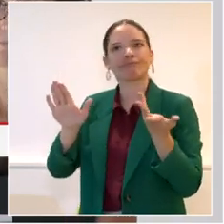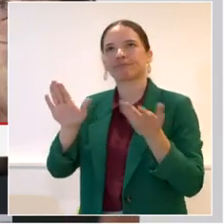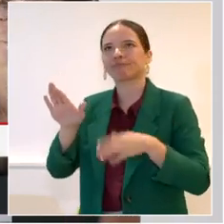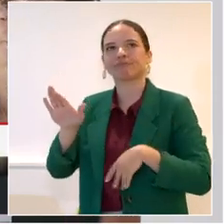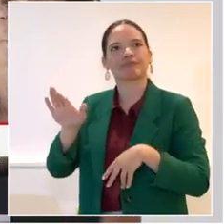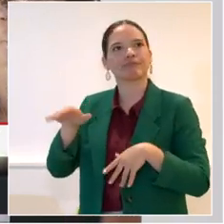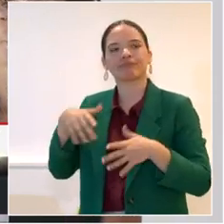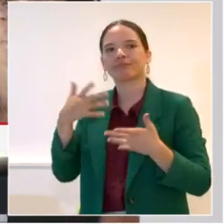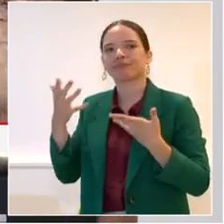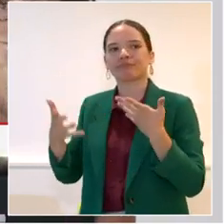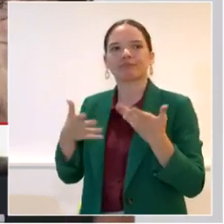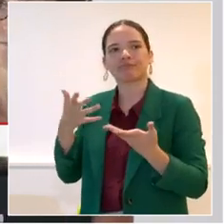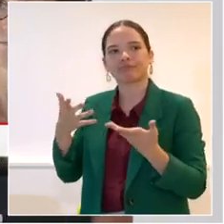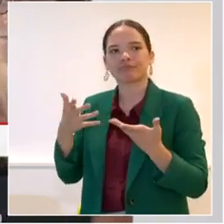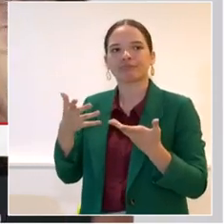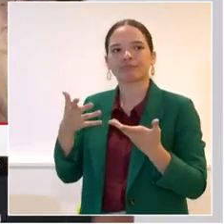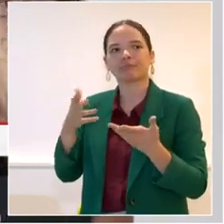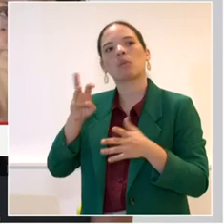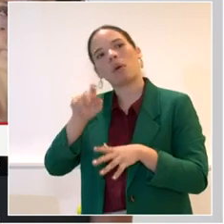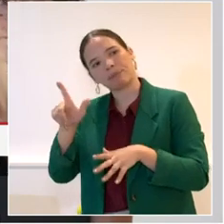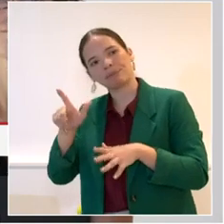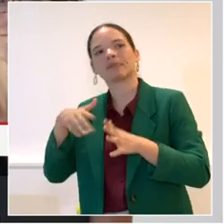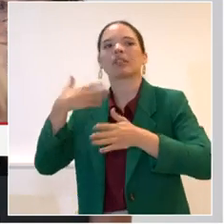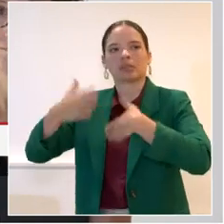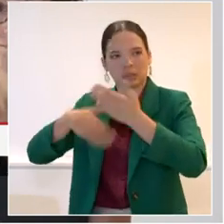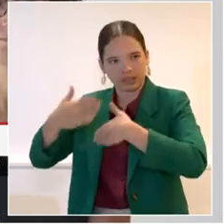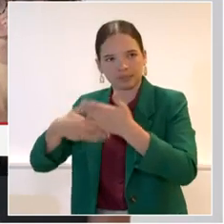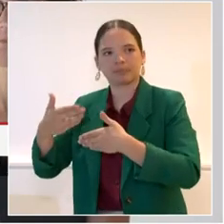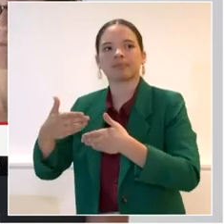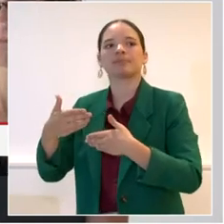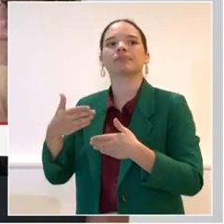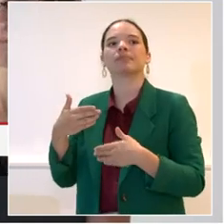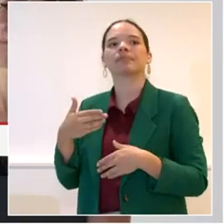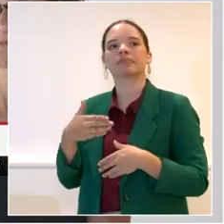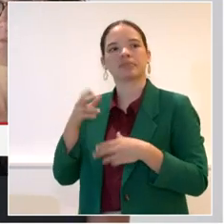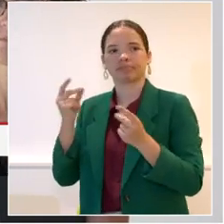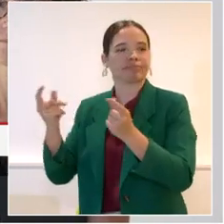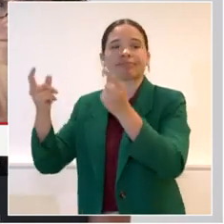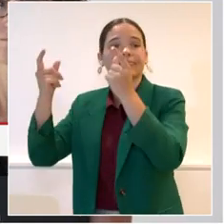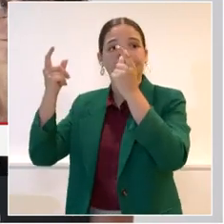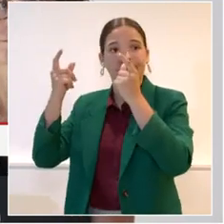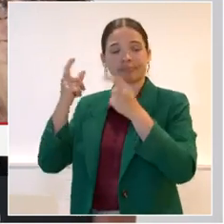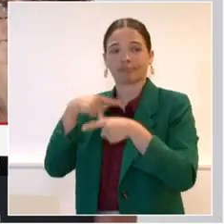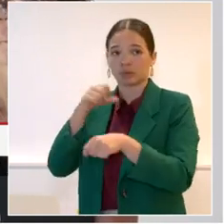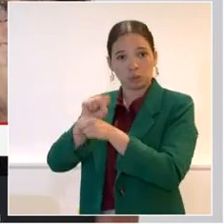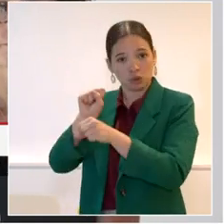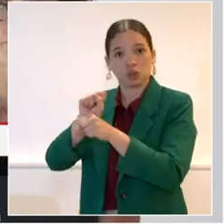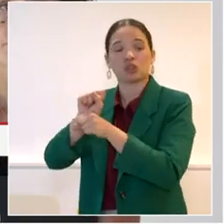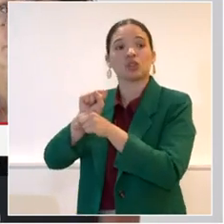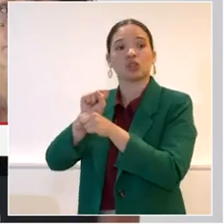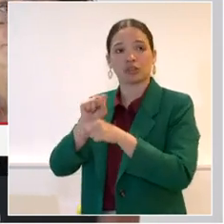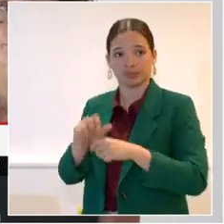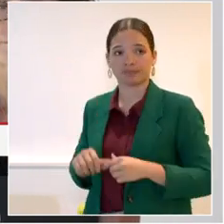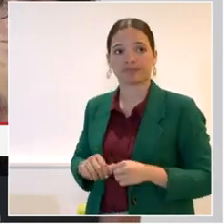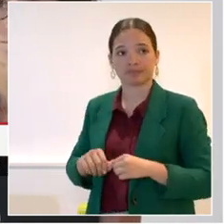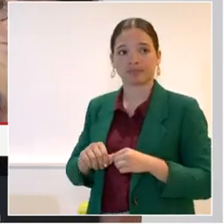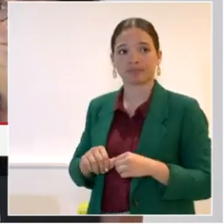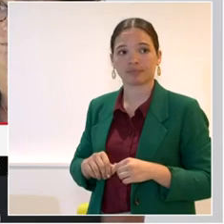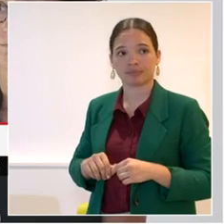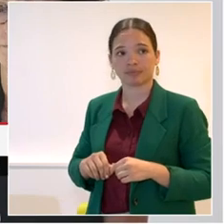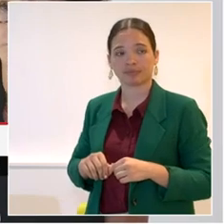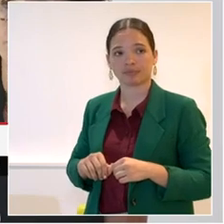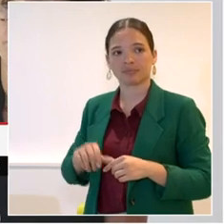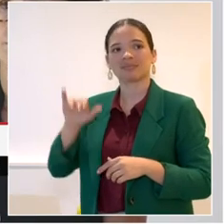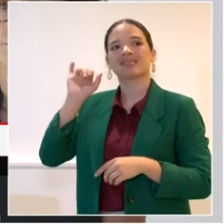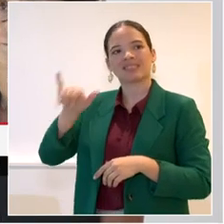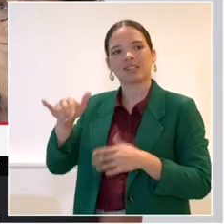sped up access to work permits. So that's what we need. And I shared this with the mayors. What